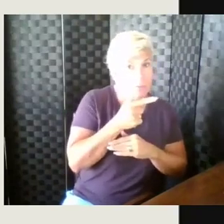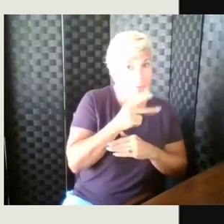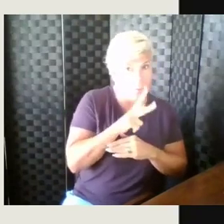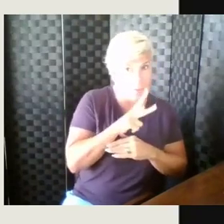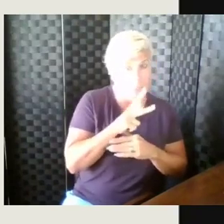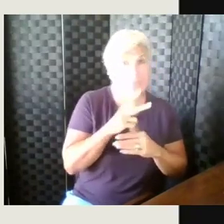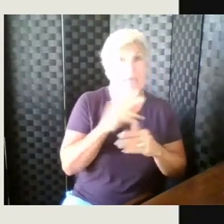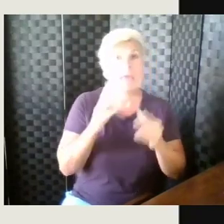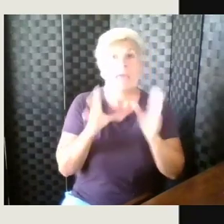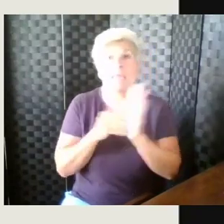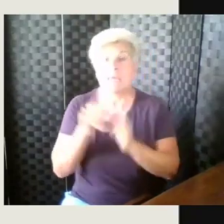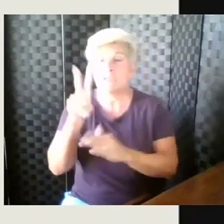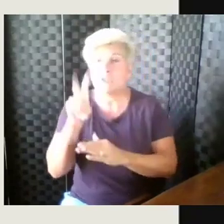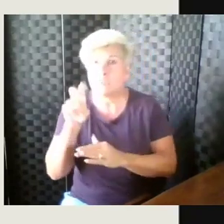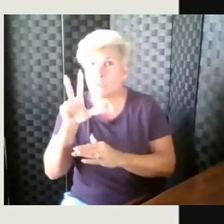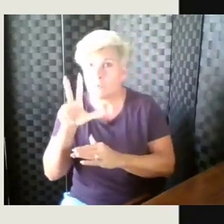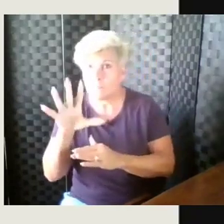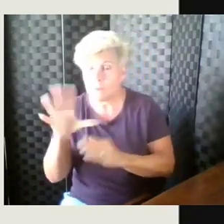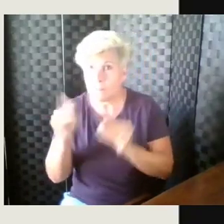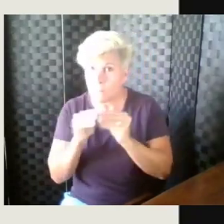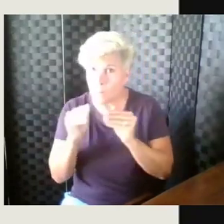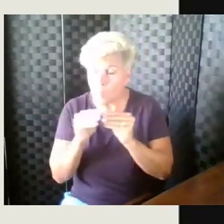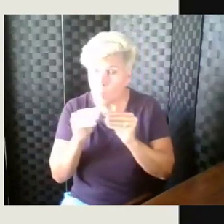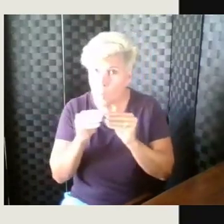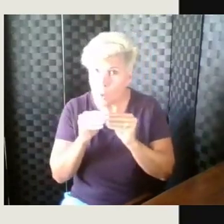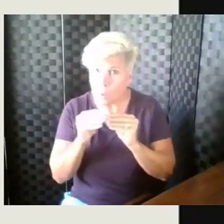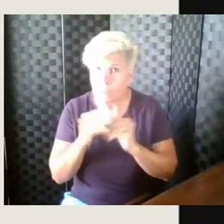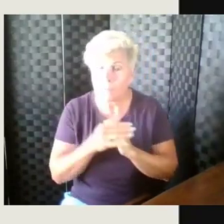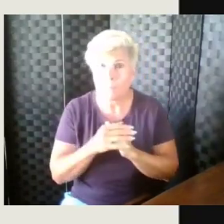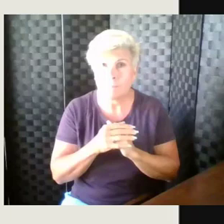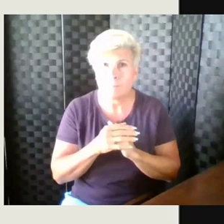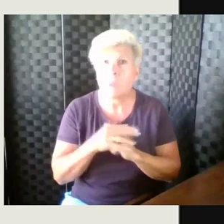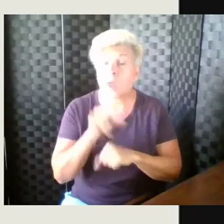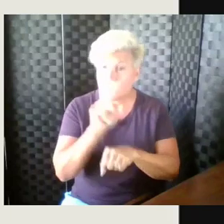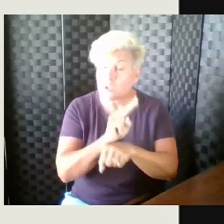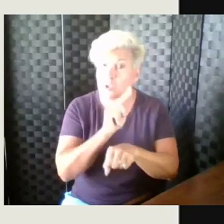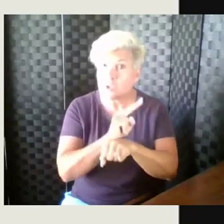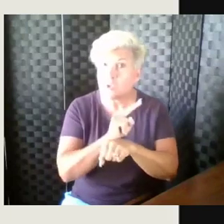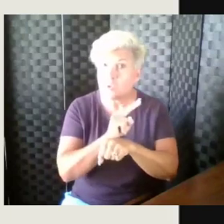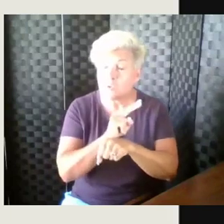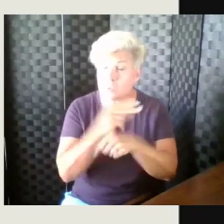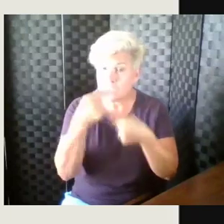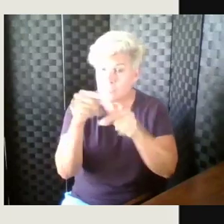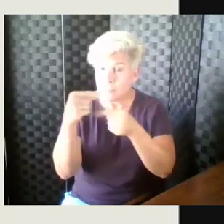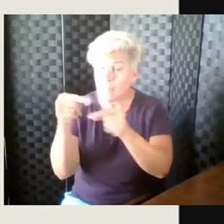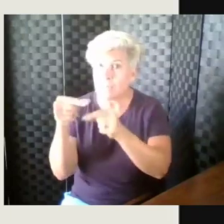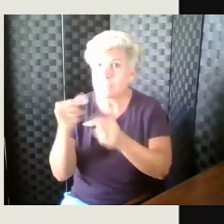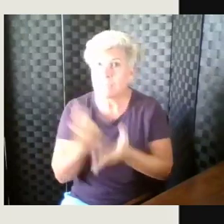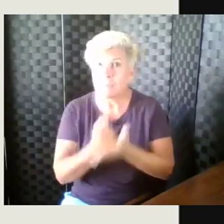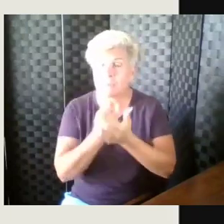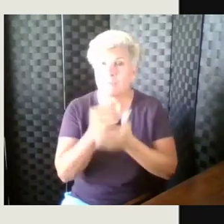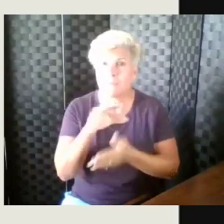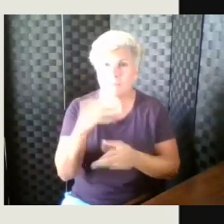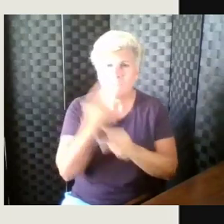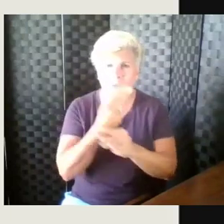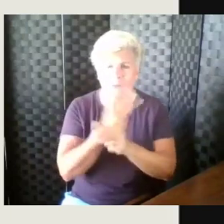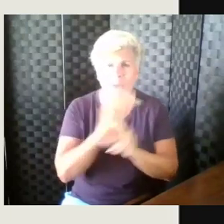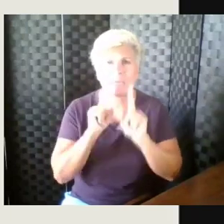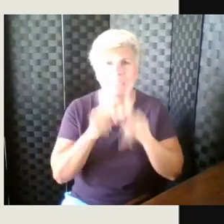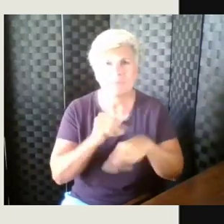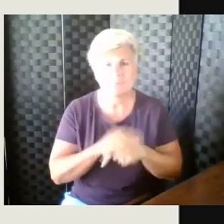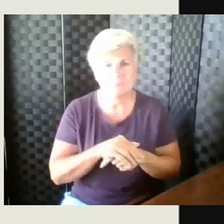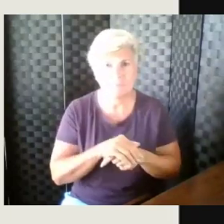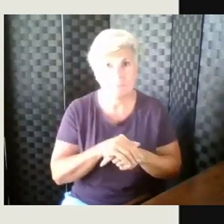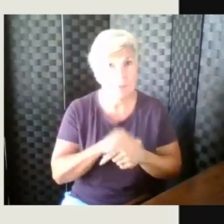123 and added 235 more. So let's use base 10 blocks to help us find the answer.